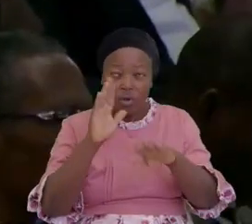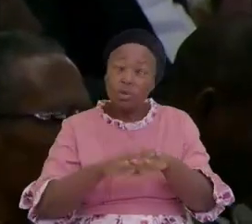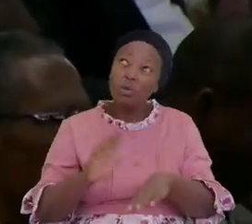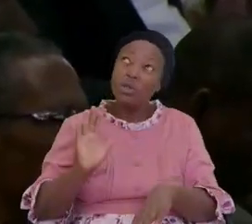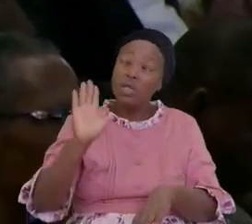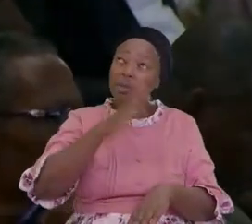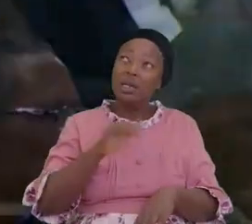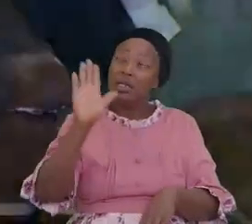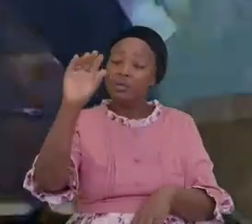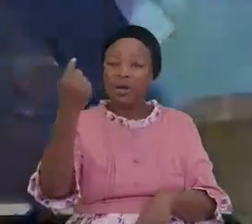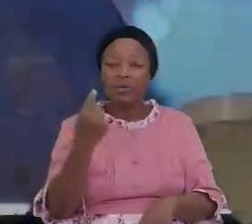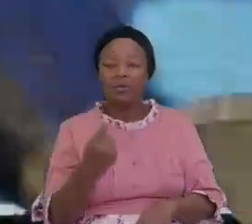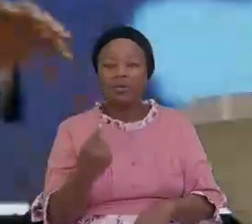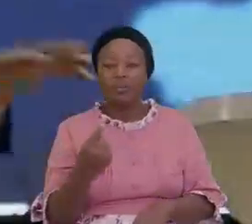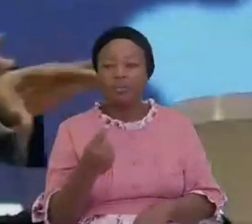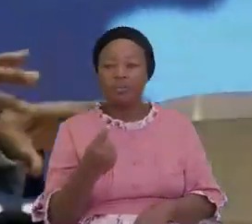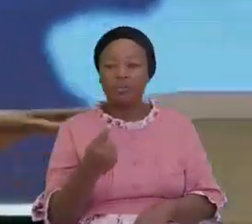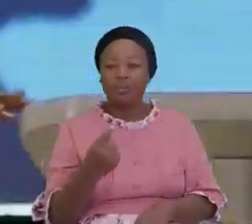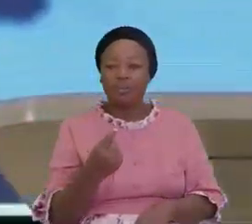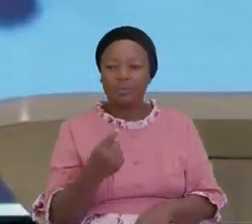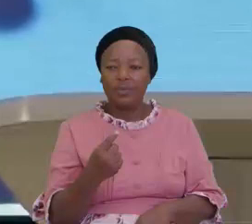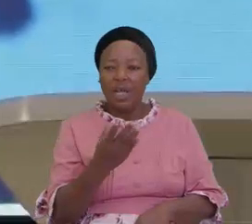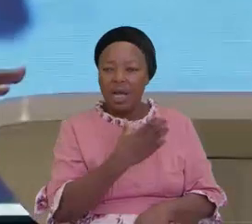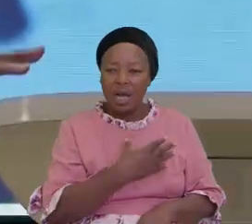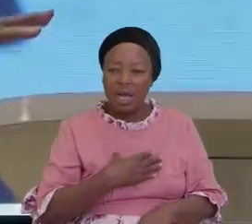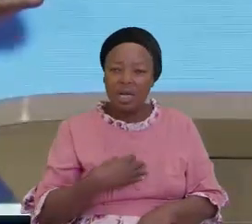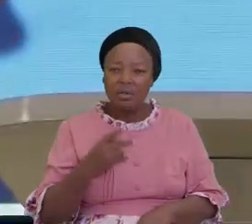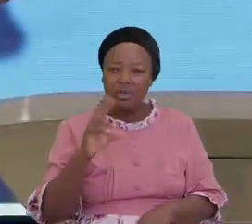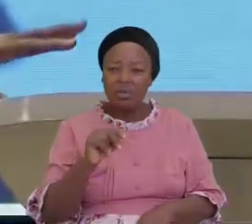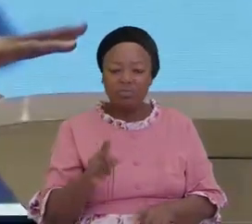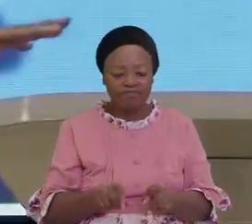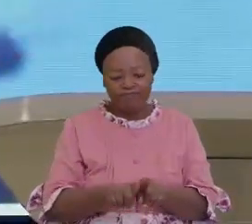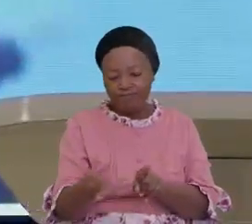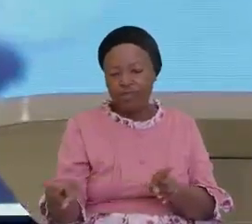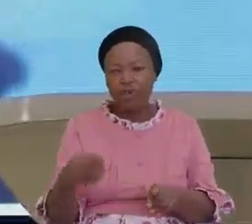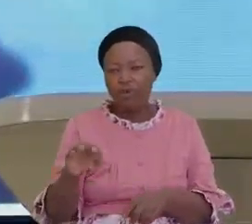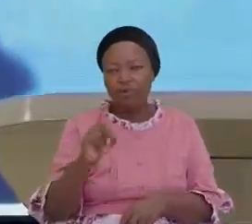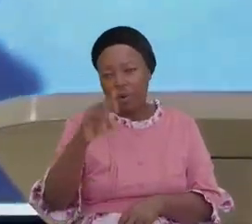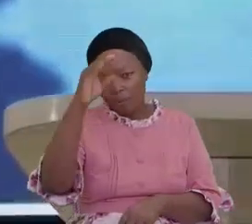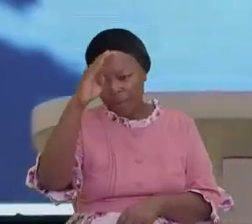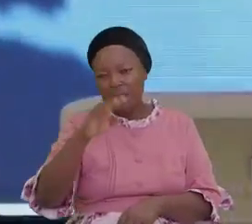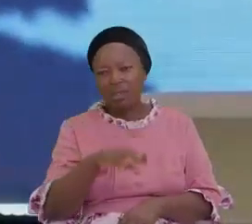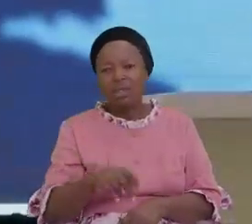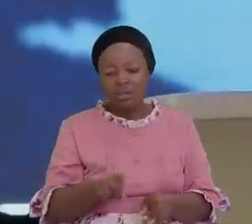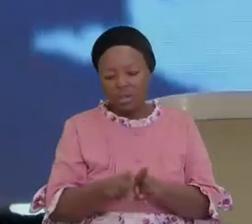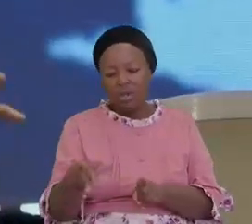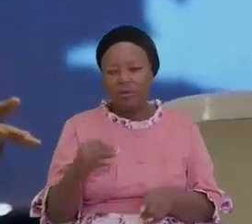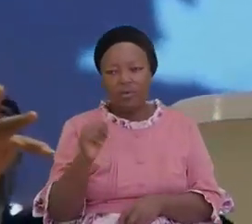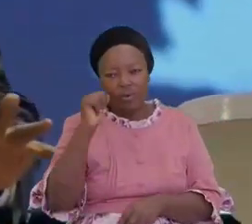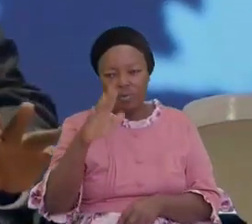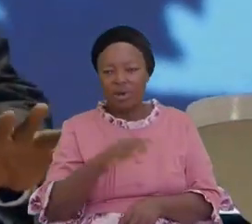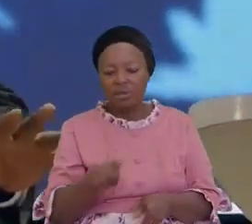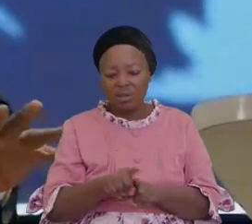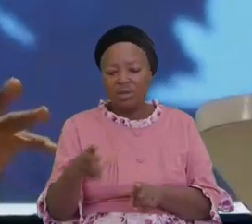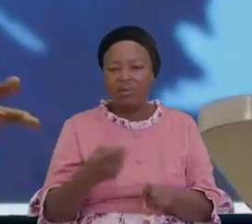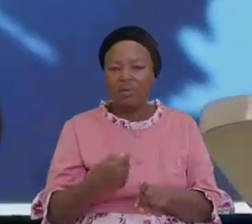him alone. And there is no distraction of one man, the distraction from a woman, the